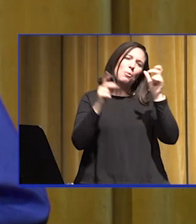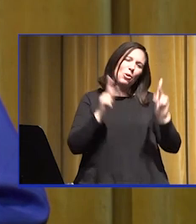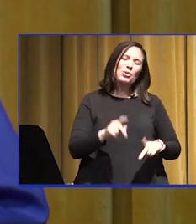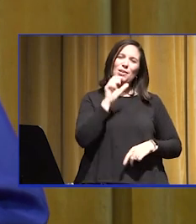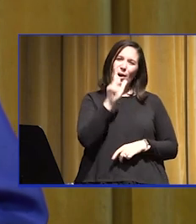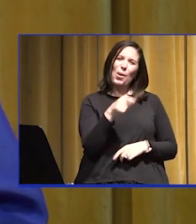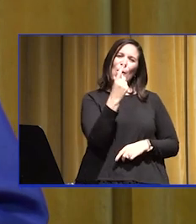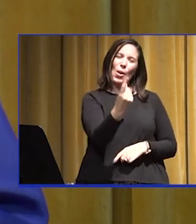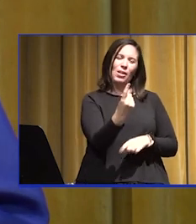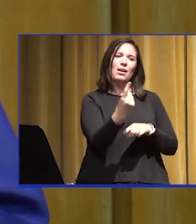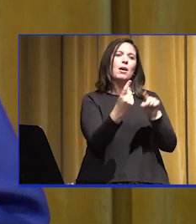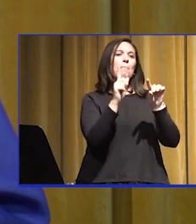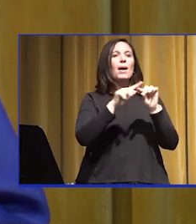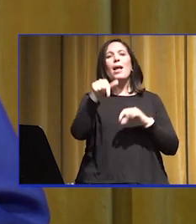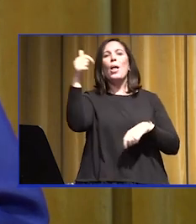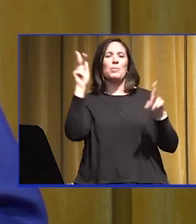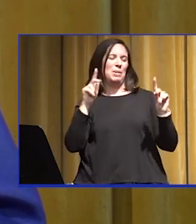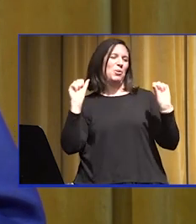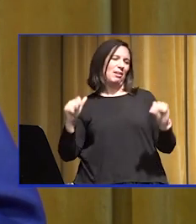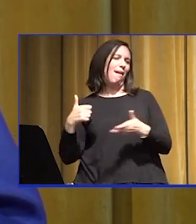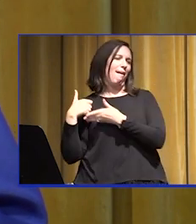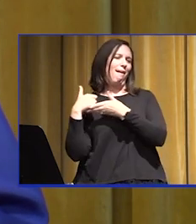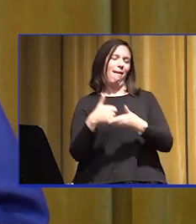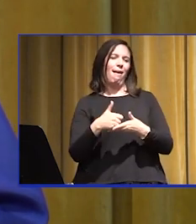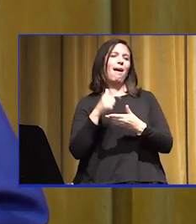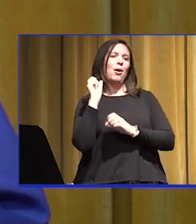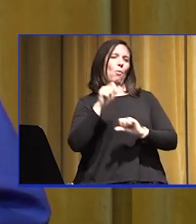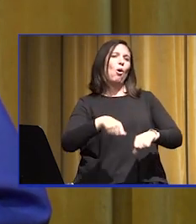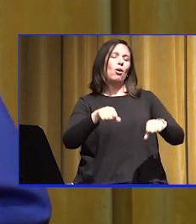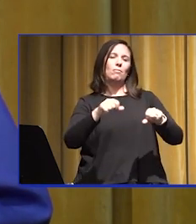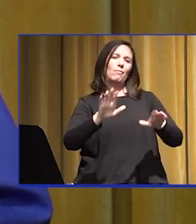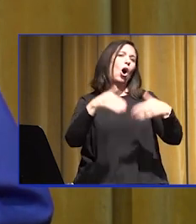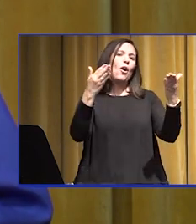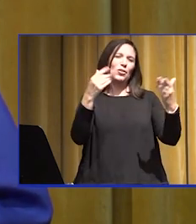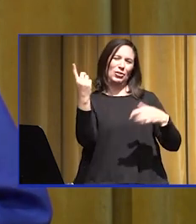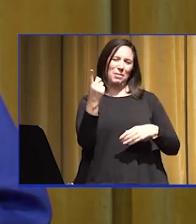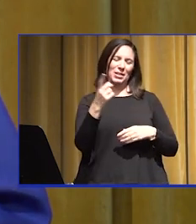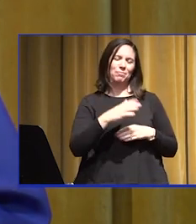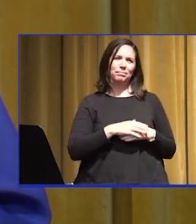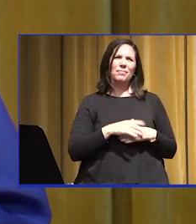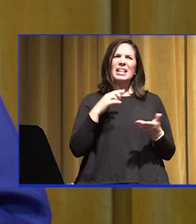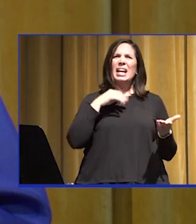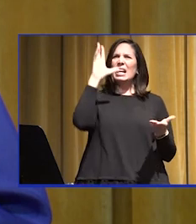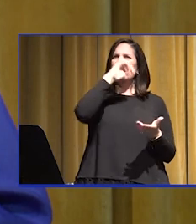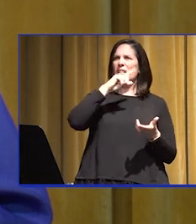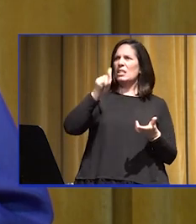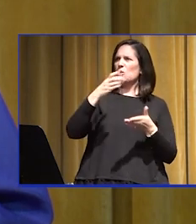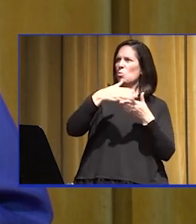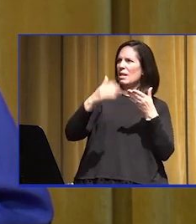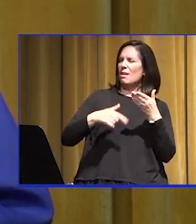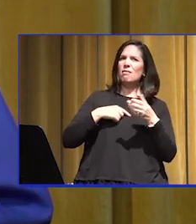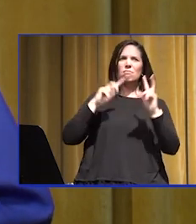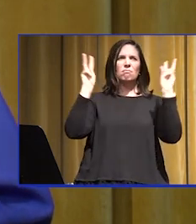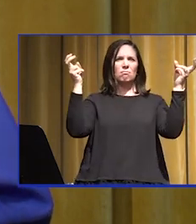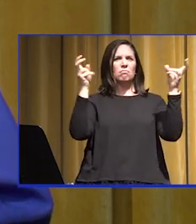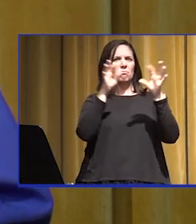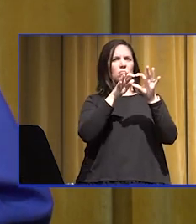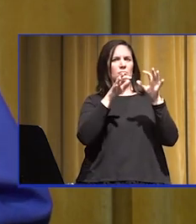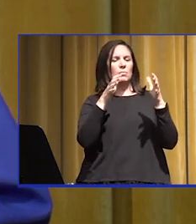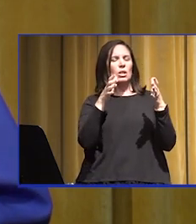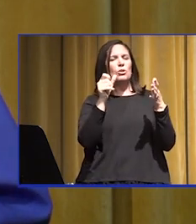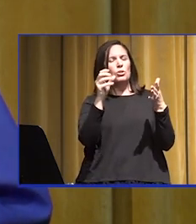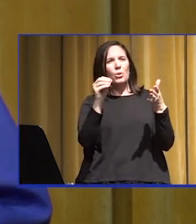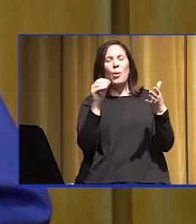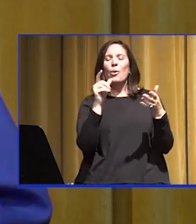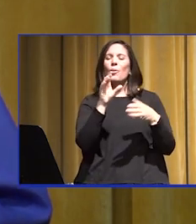not just yourself but others, has something to offer. Now, I guess I'm supposed to end this speech with a quote. So here's one from a